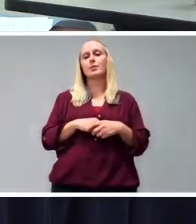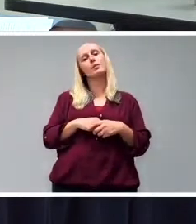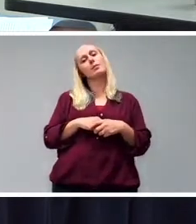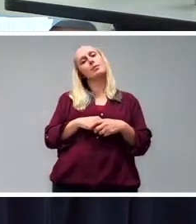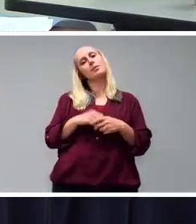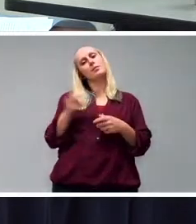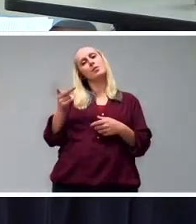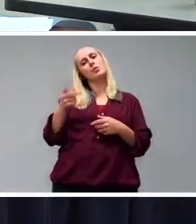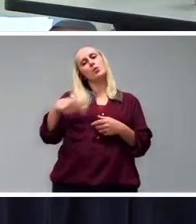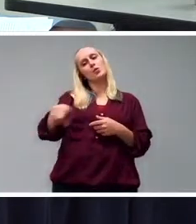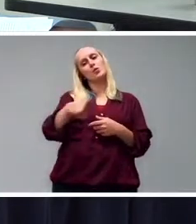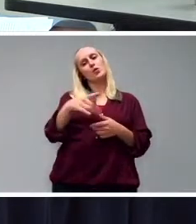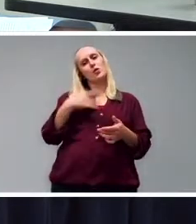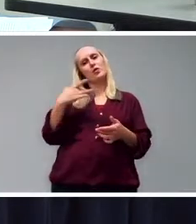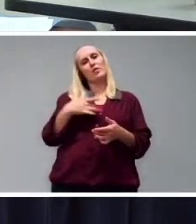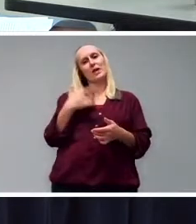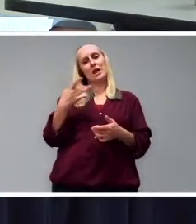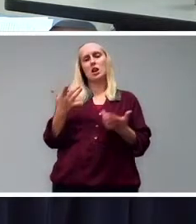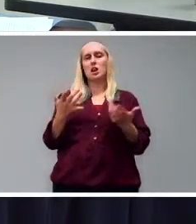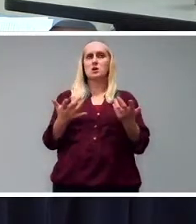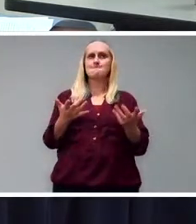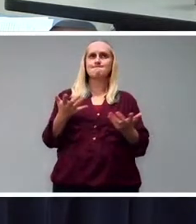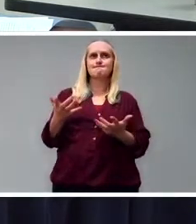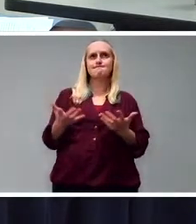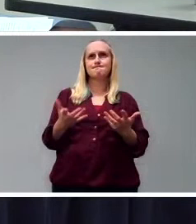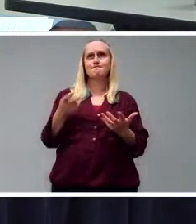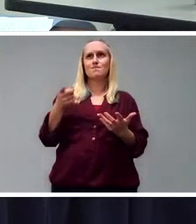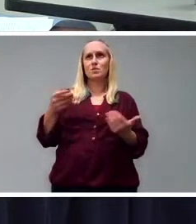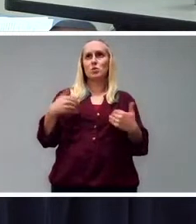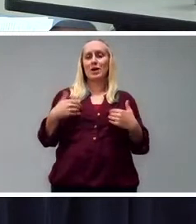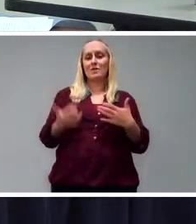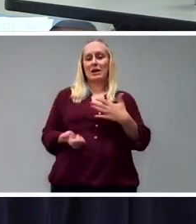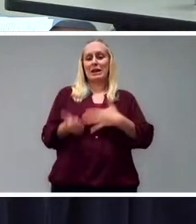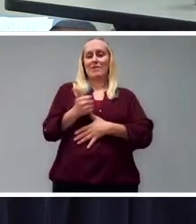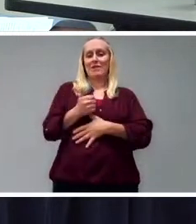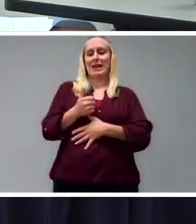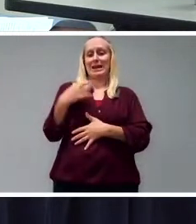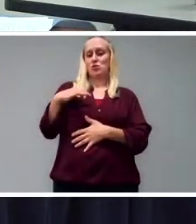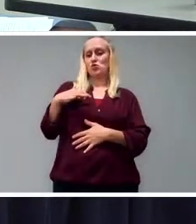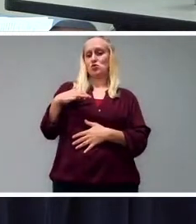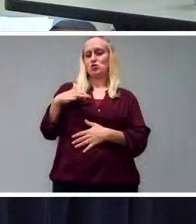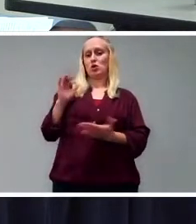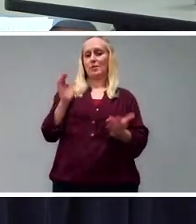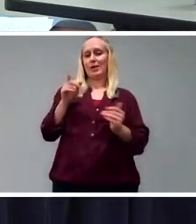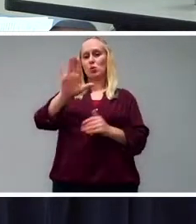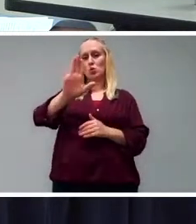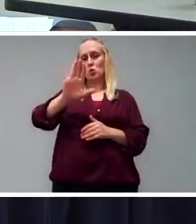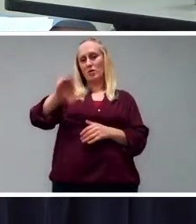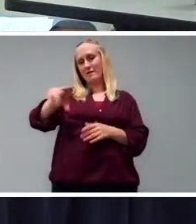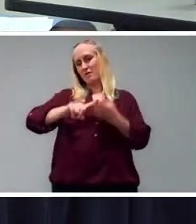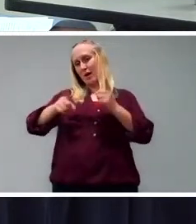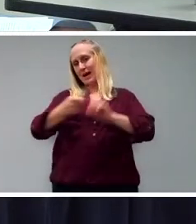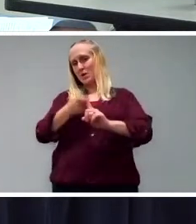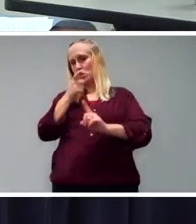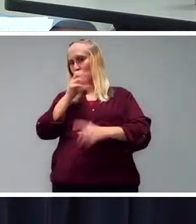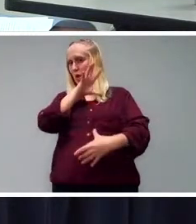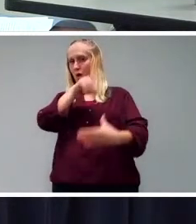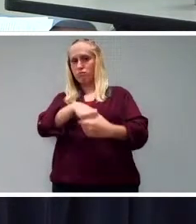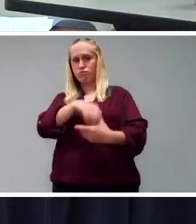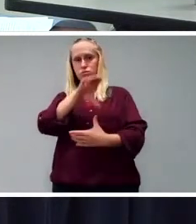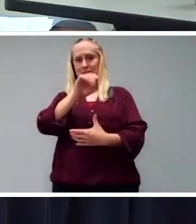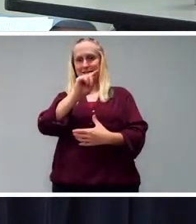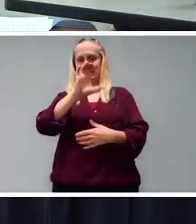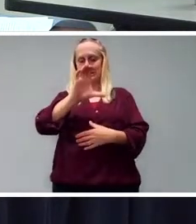feel a little bit that you have an advantage over maybe some of your friends that are not in the CTEC